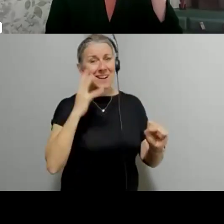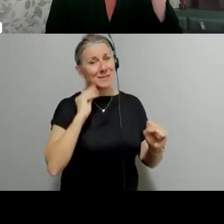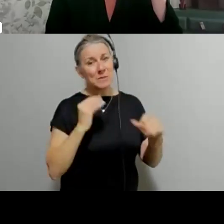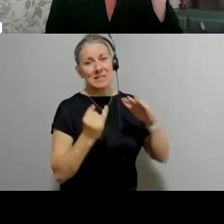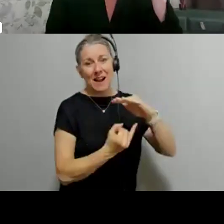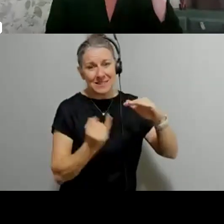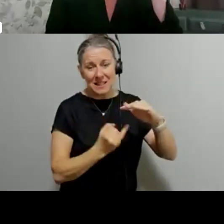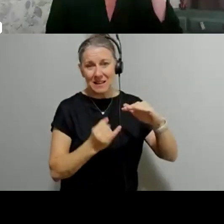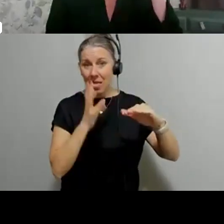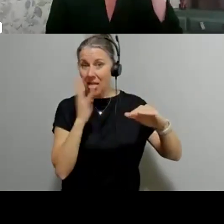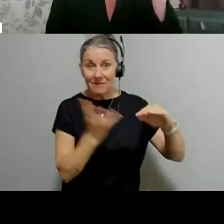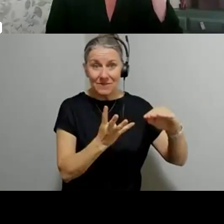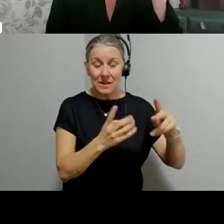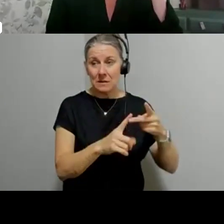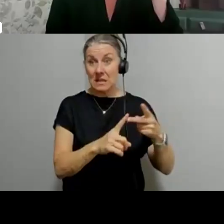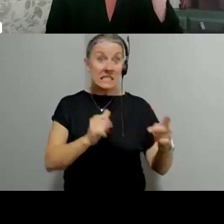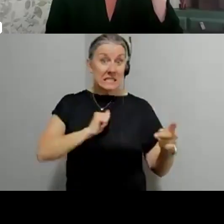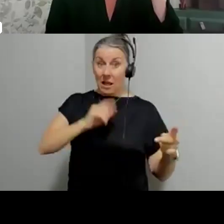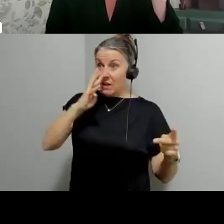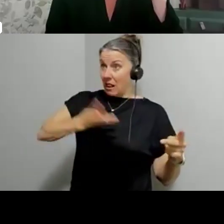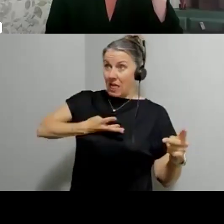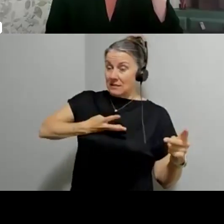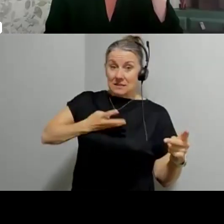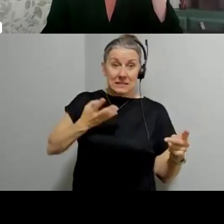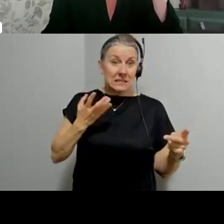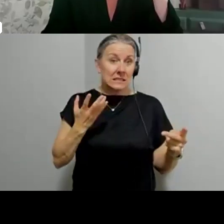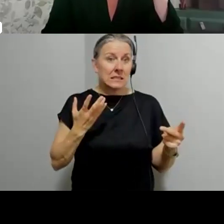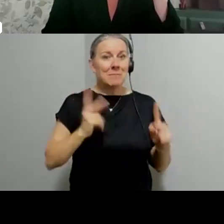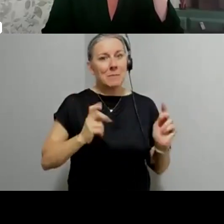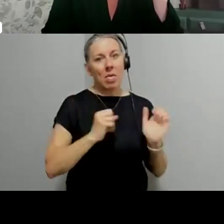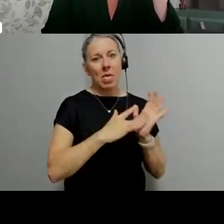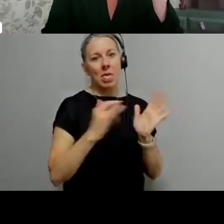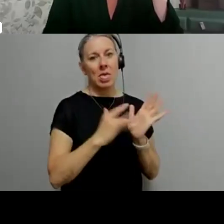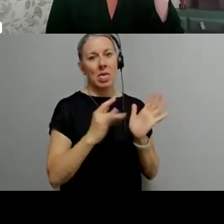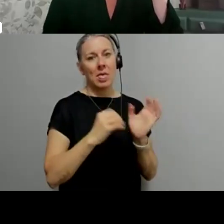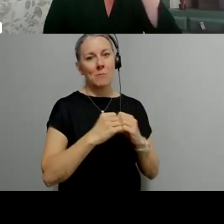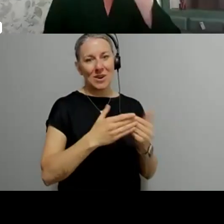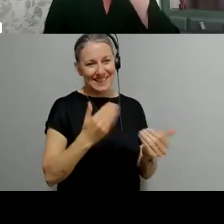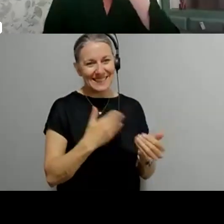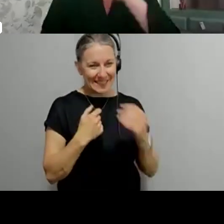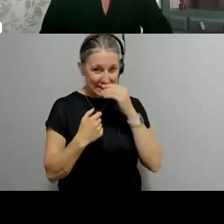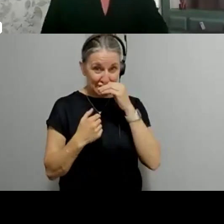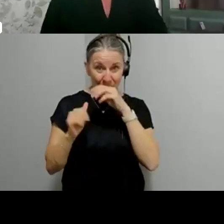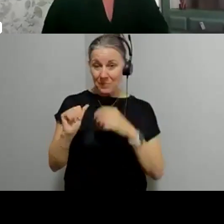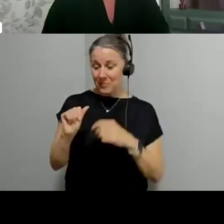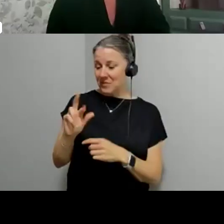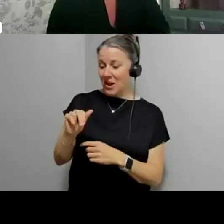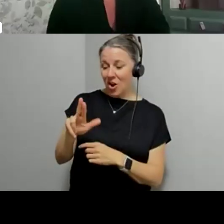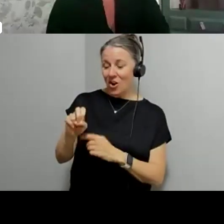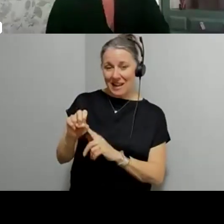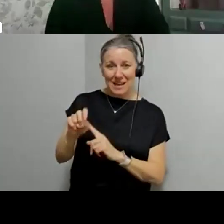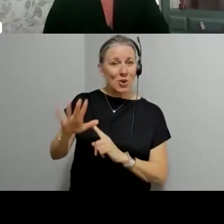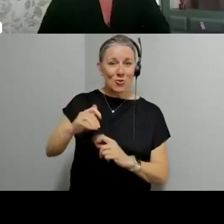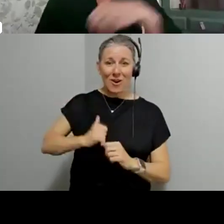and self-neglect and mistreatment and predation. Arlene, you've dedicated your life to supporting and lifting up communities. What's coming up